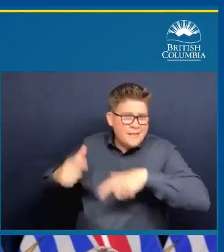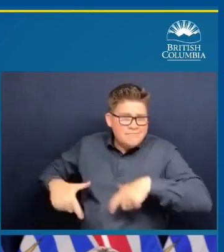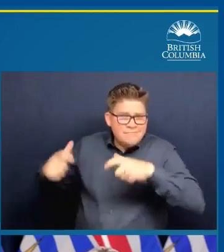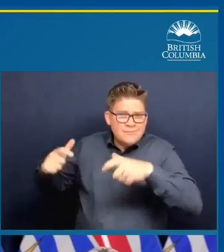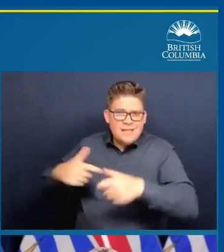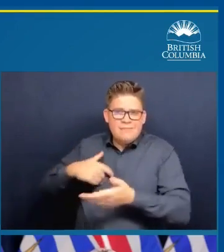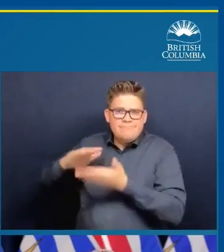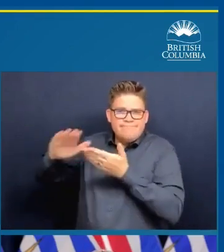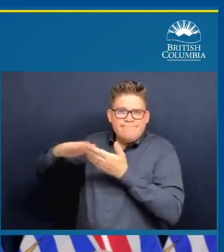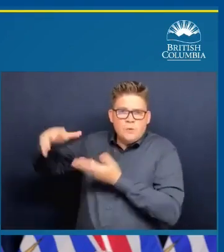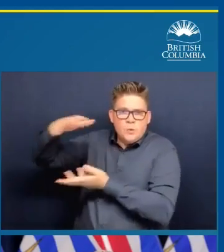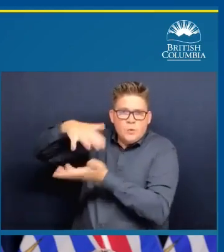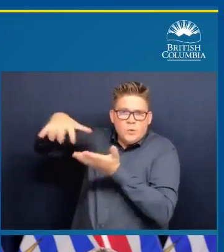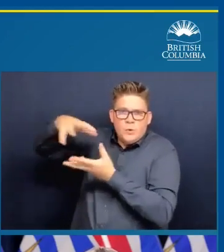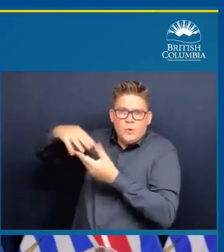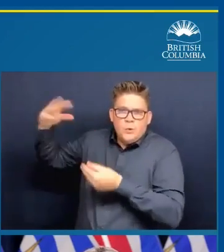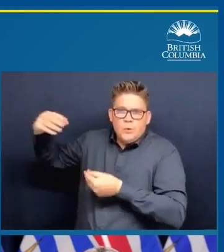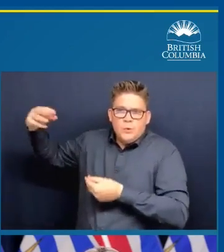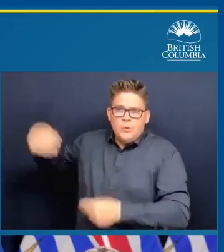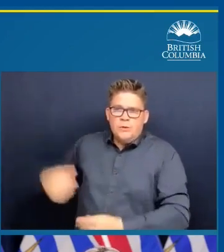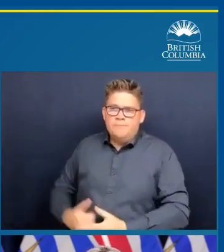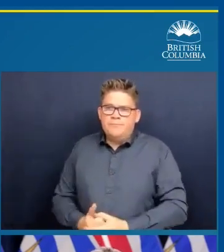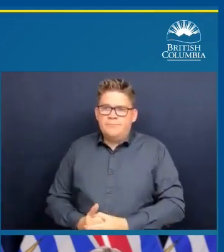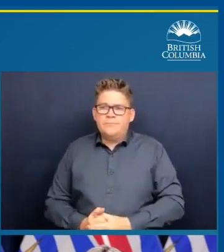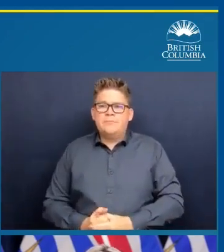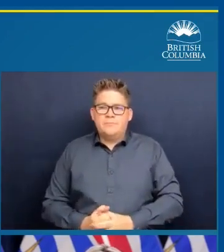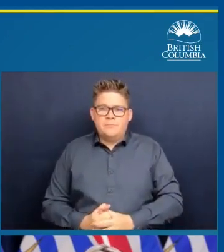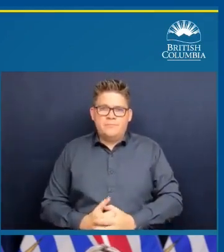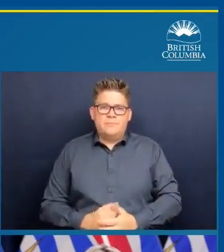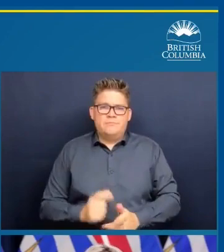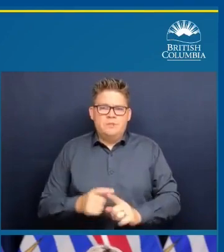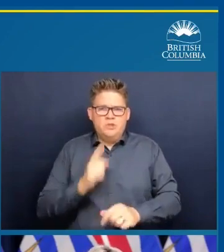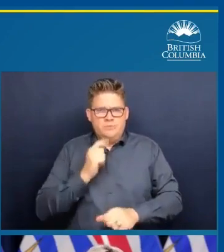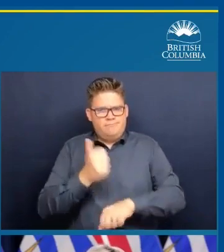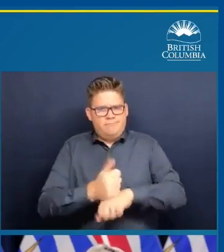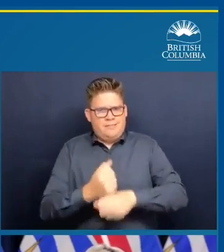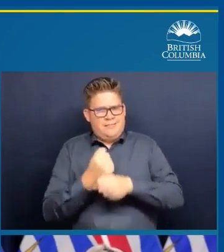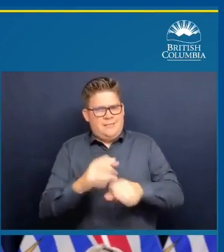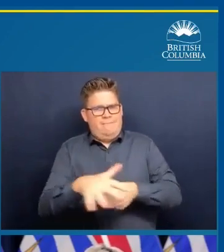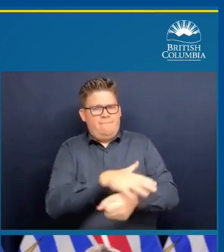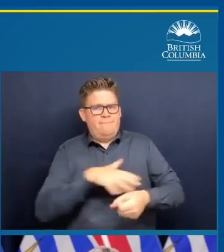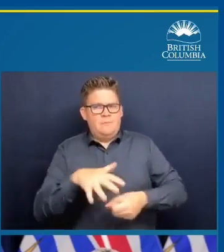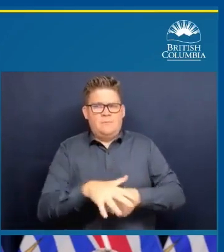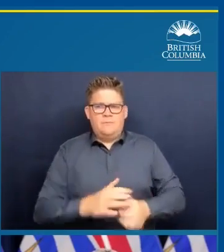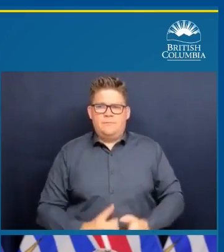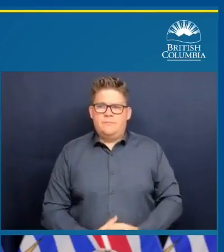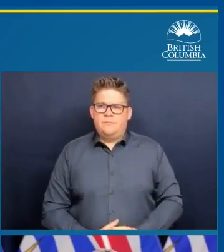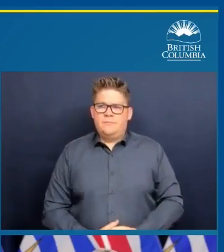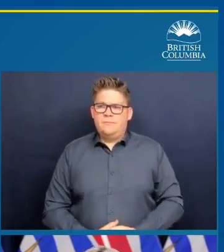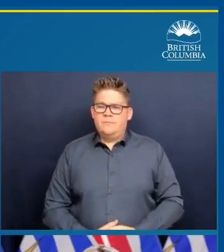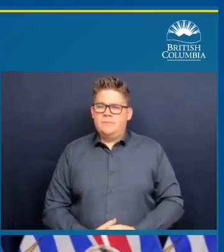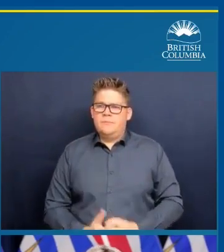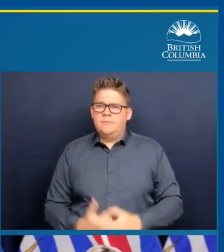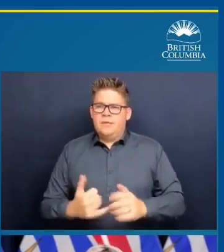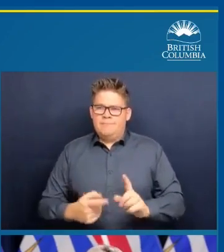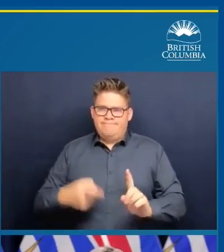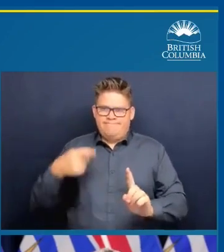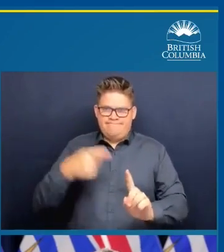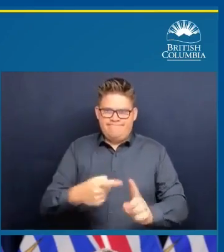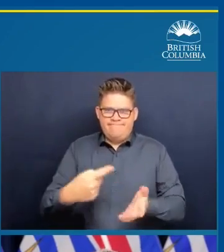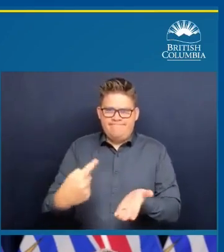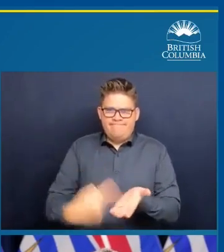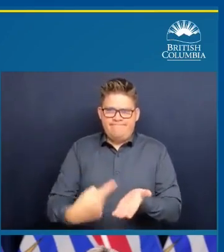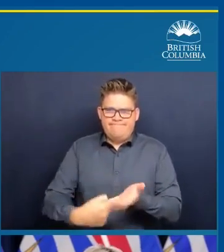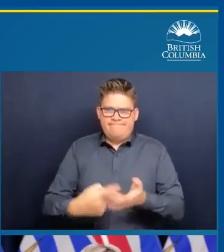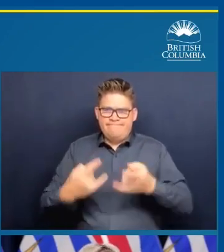of transmission. And I would like to take a minute to talk about masks and where they are most useful. Last year we